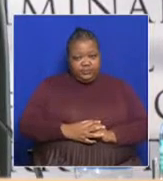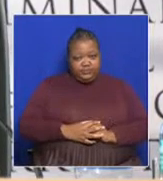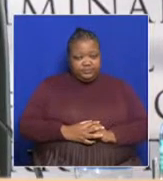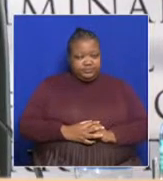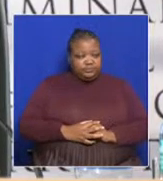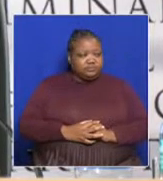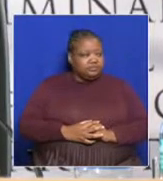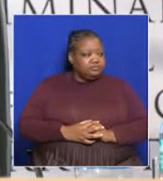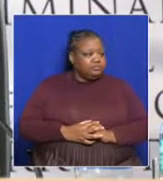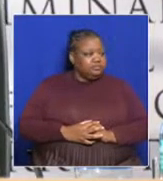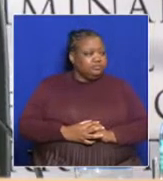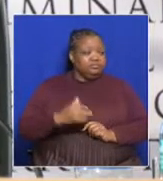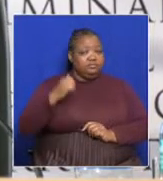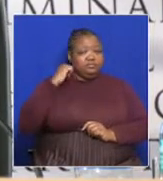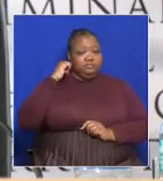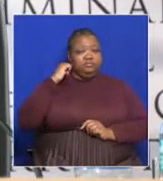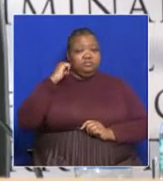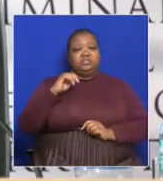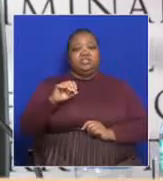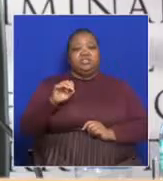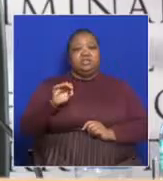Yesterday, on the 3rd